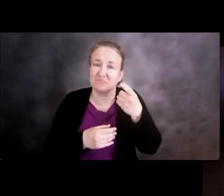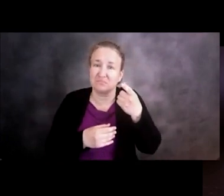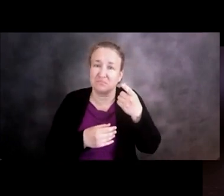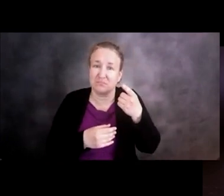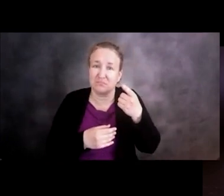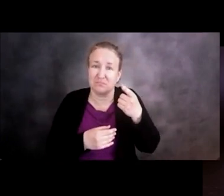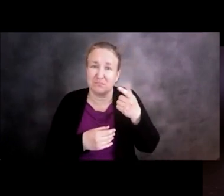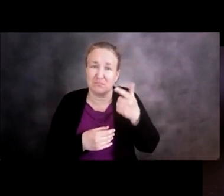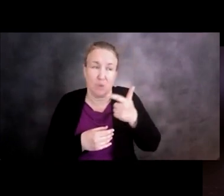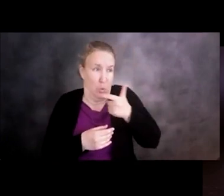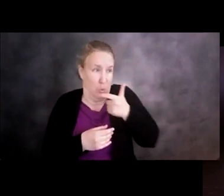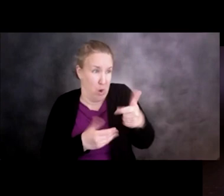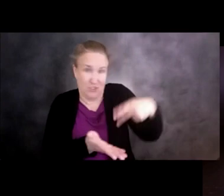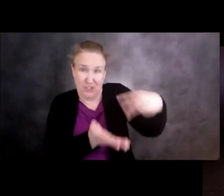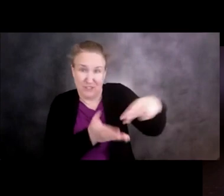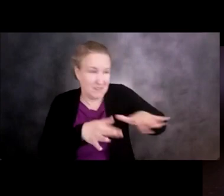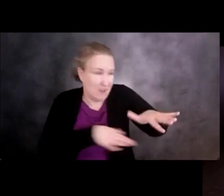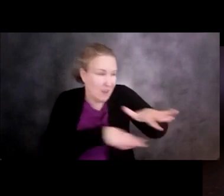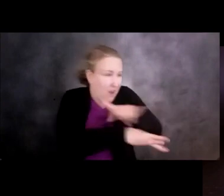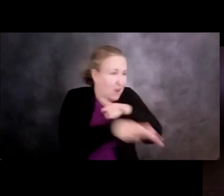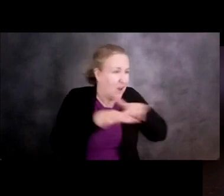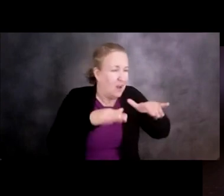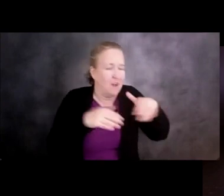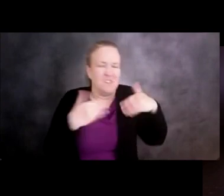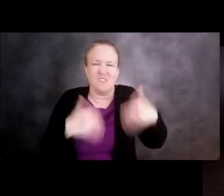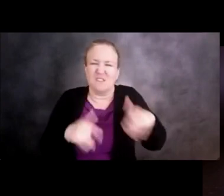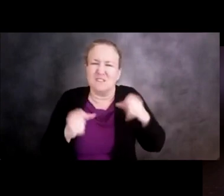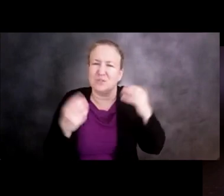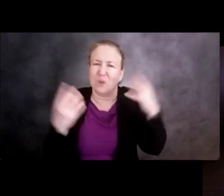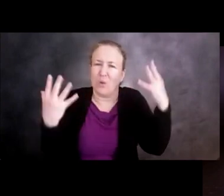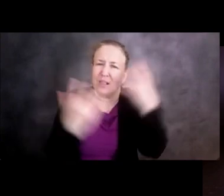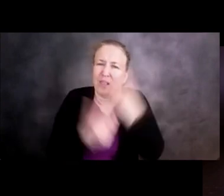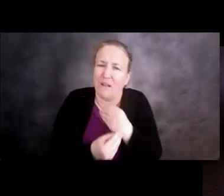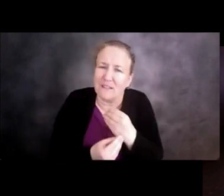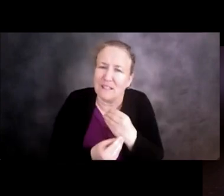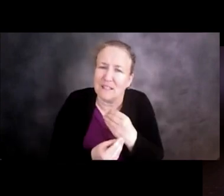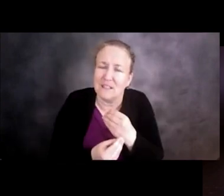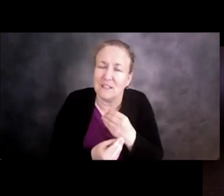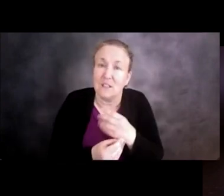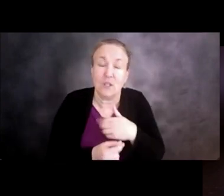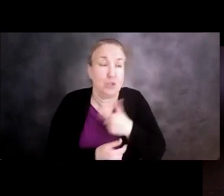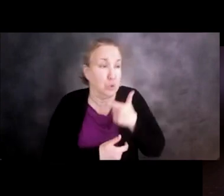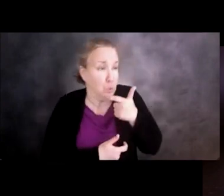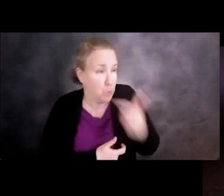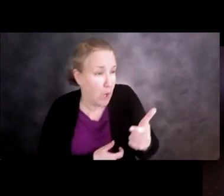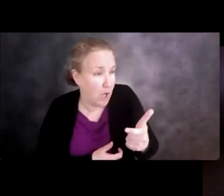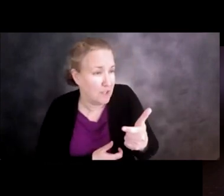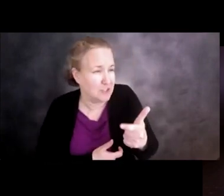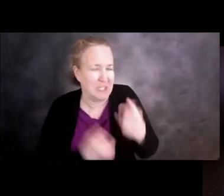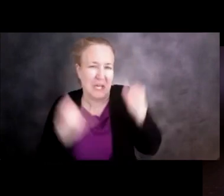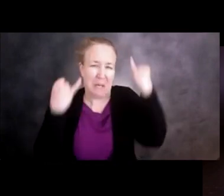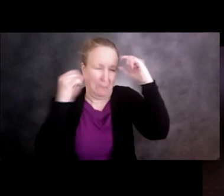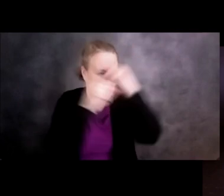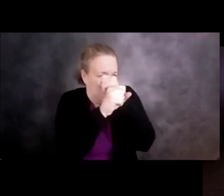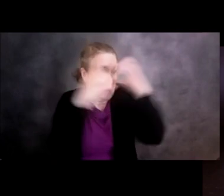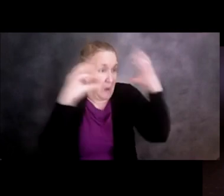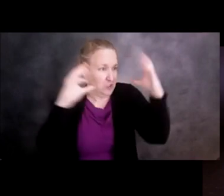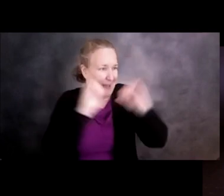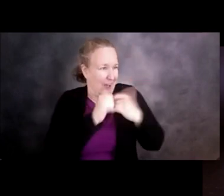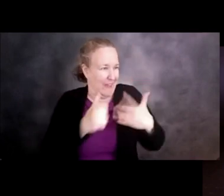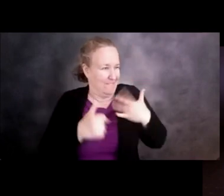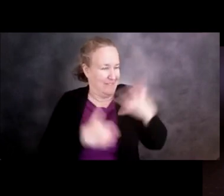watch and imagine how that feels in the body right now. You